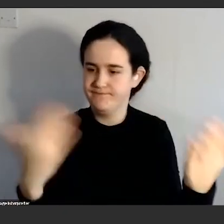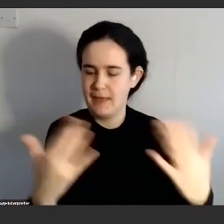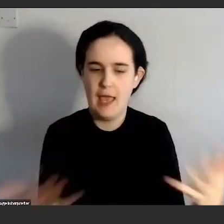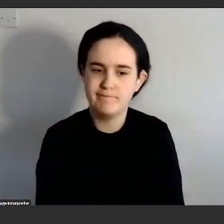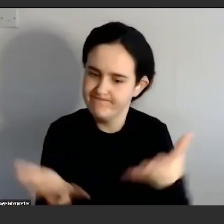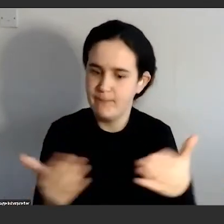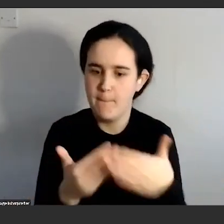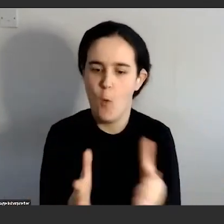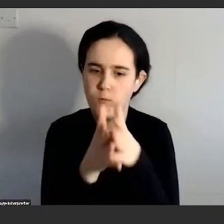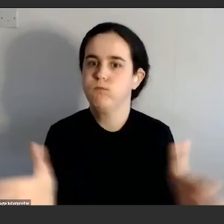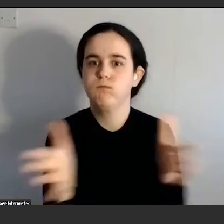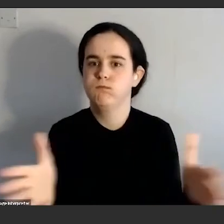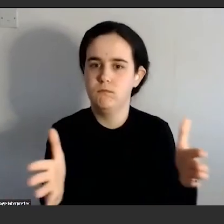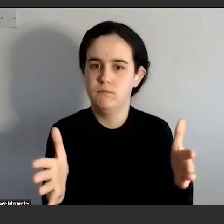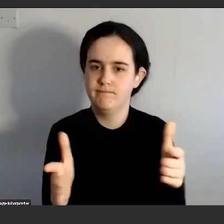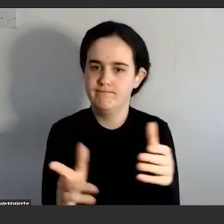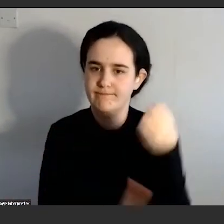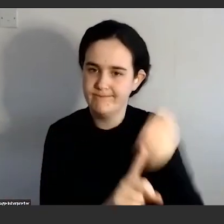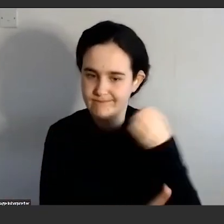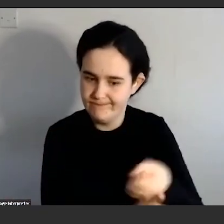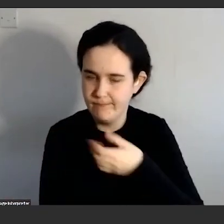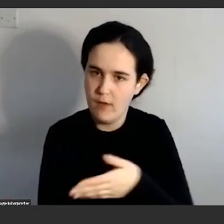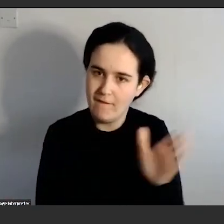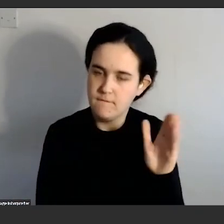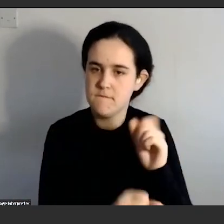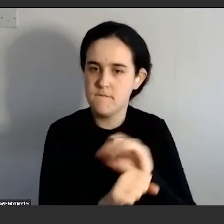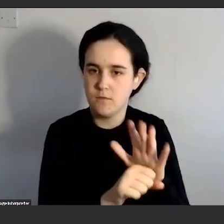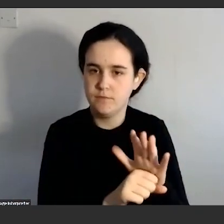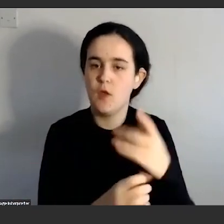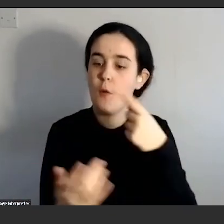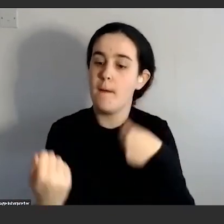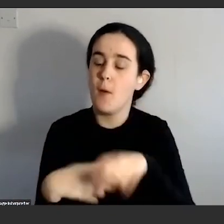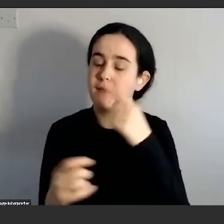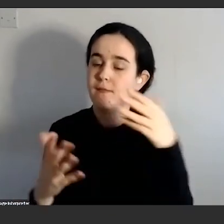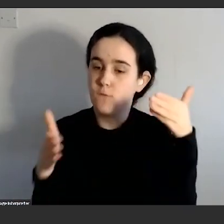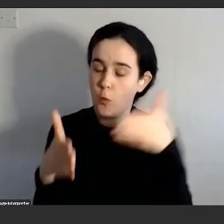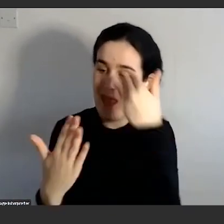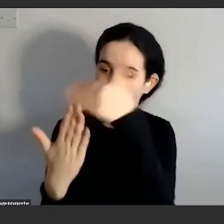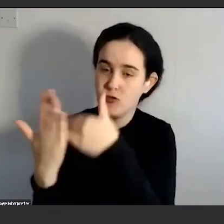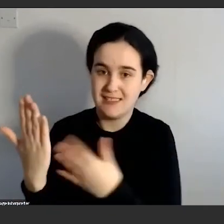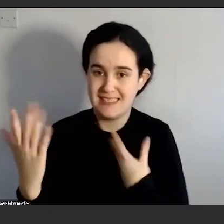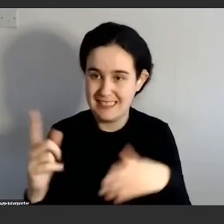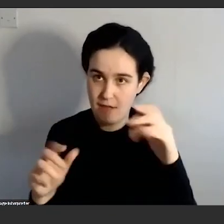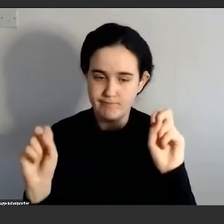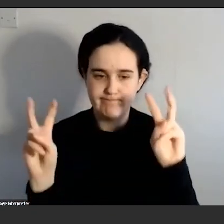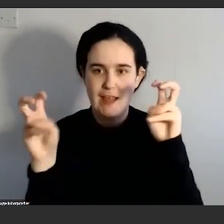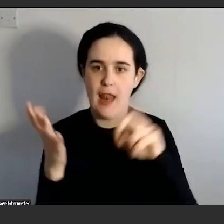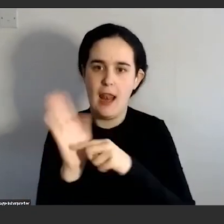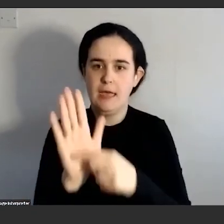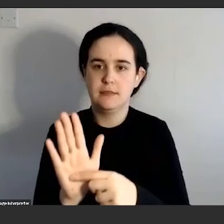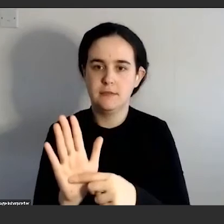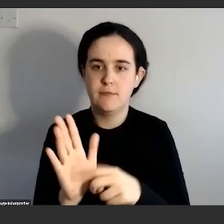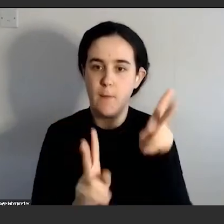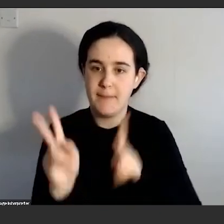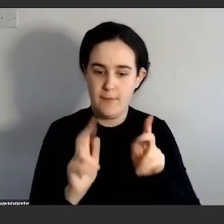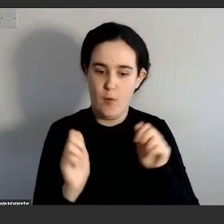important things we need to also highlight. So, Femi, I understand what it means to be a person living in these two worlds, if I should say.